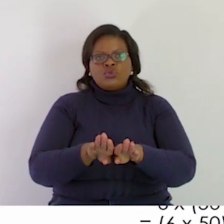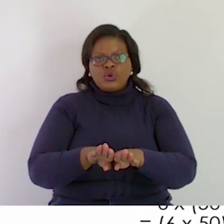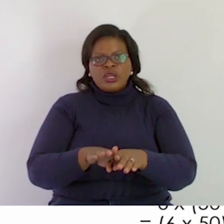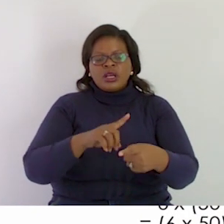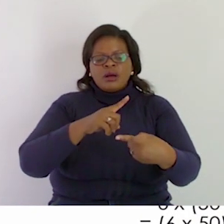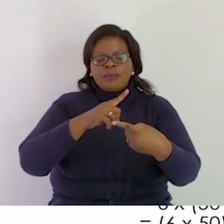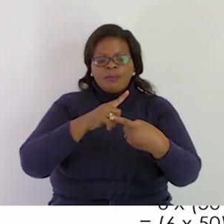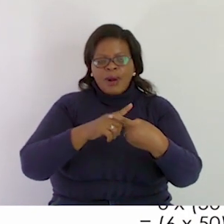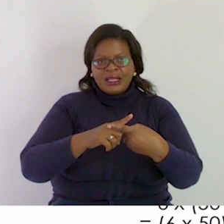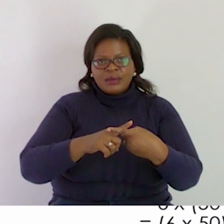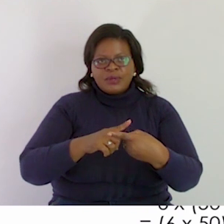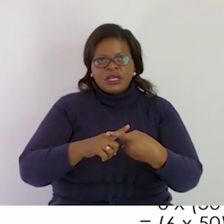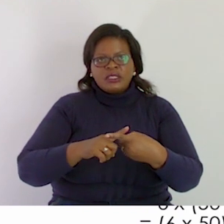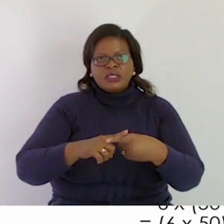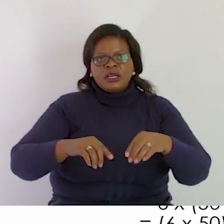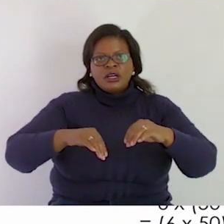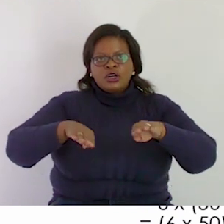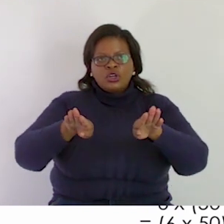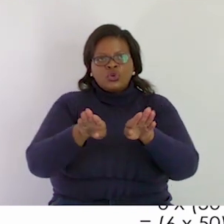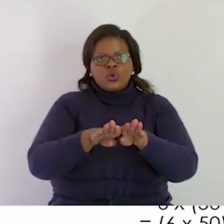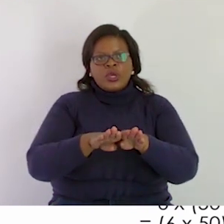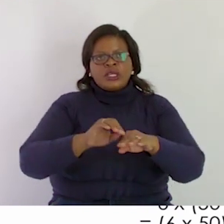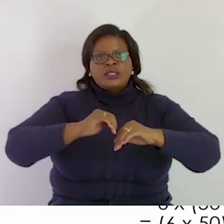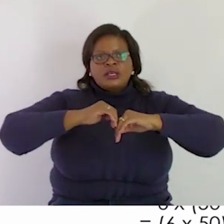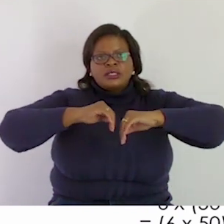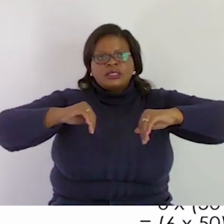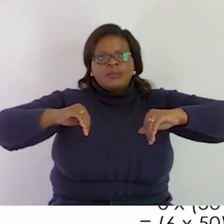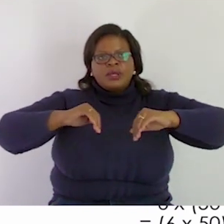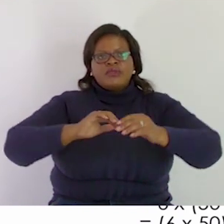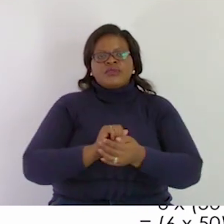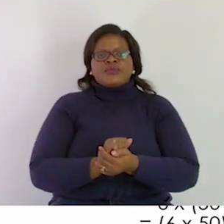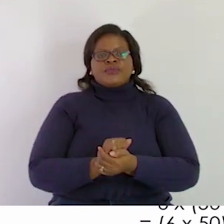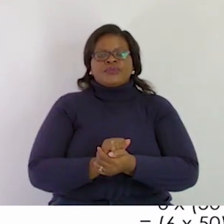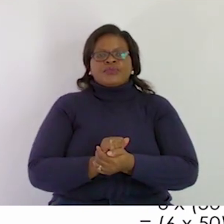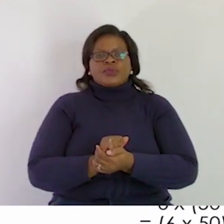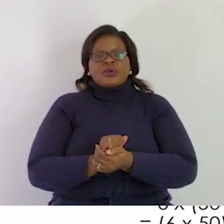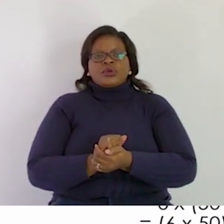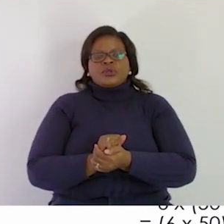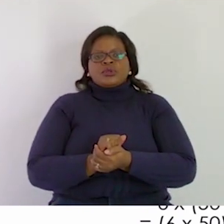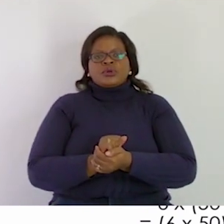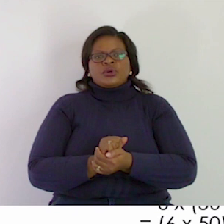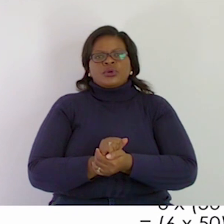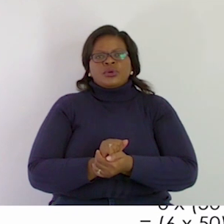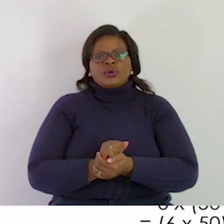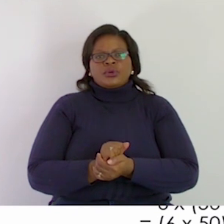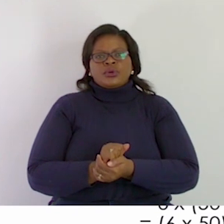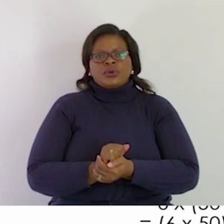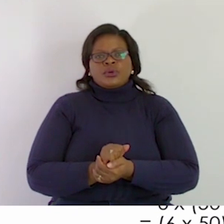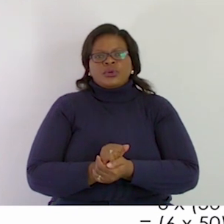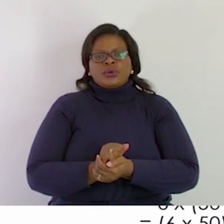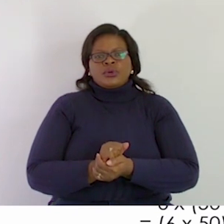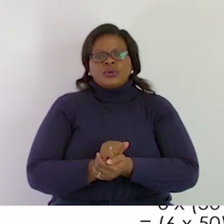separately. Here is how we can use the distributive property to calculate difficult